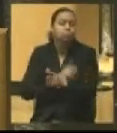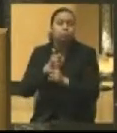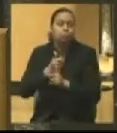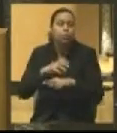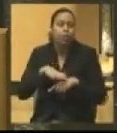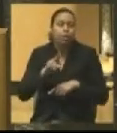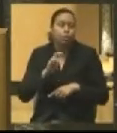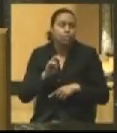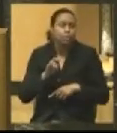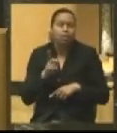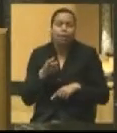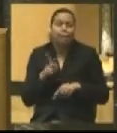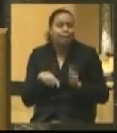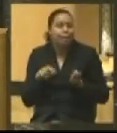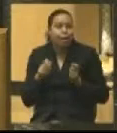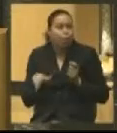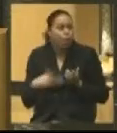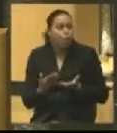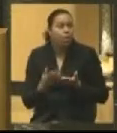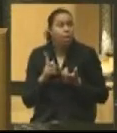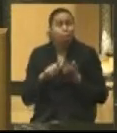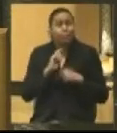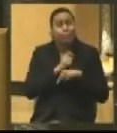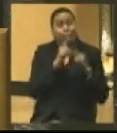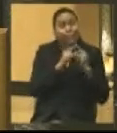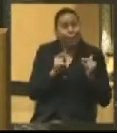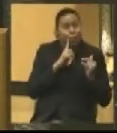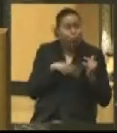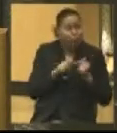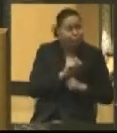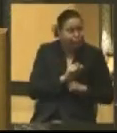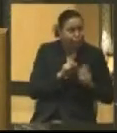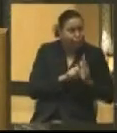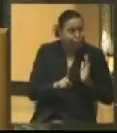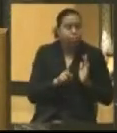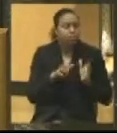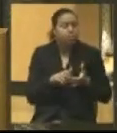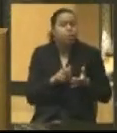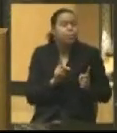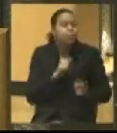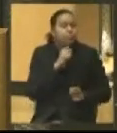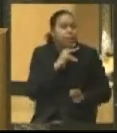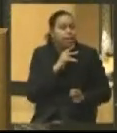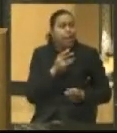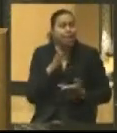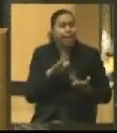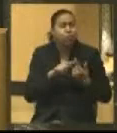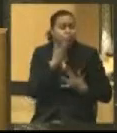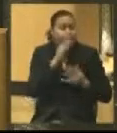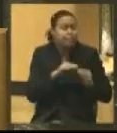them. The contraband camps are filled, they're filthy, the slaves going there, the freed people are dying of